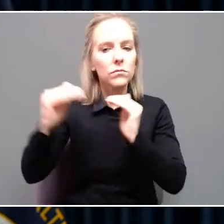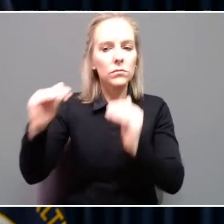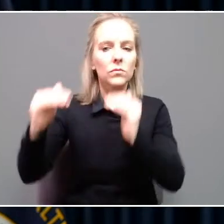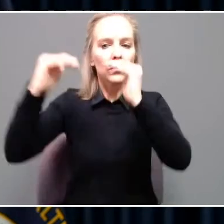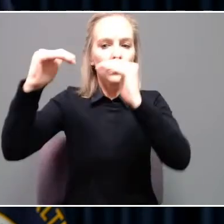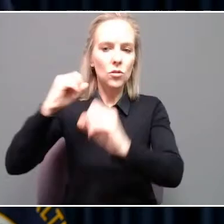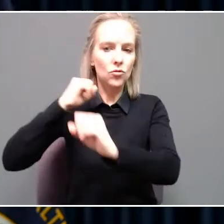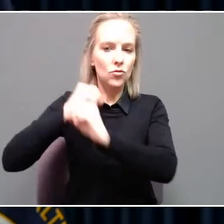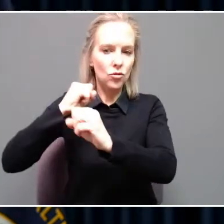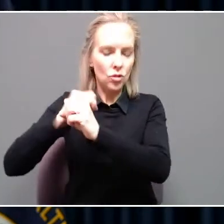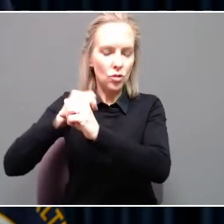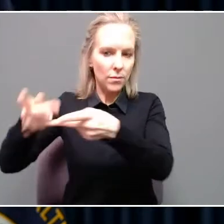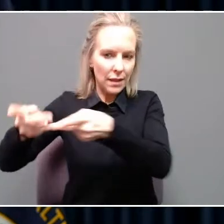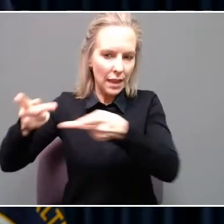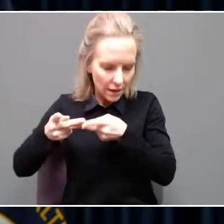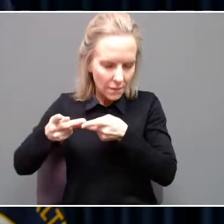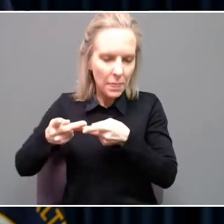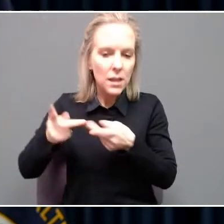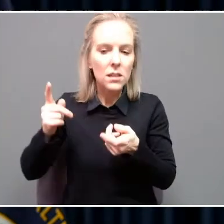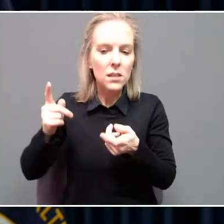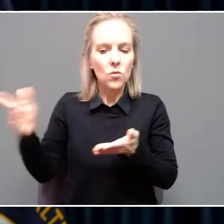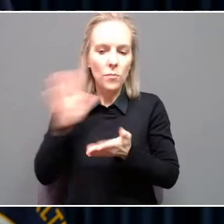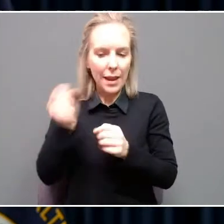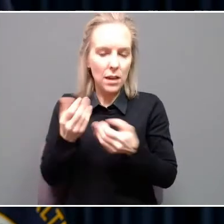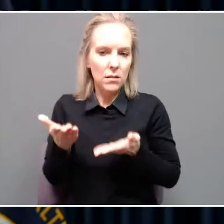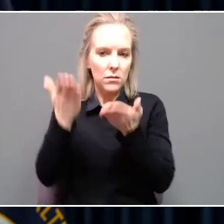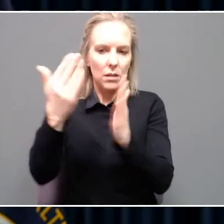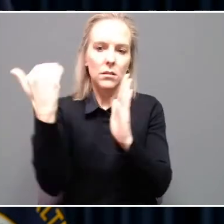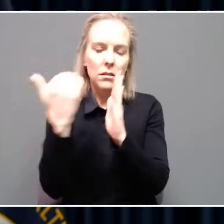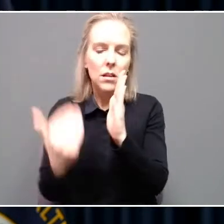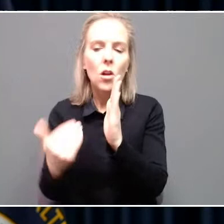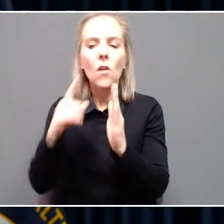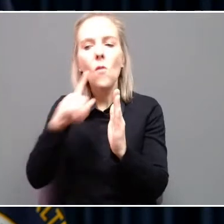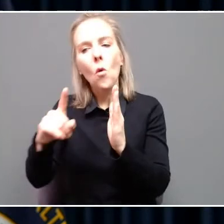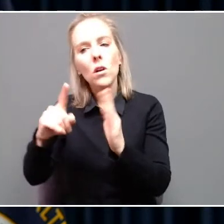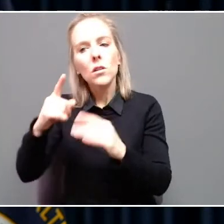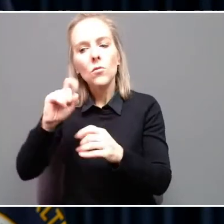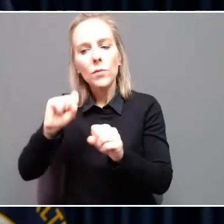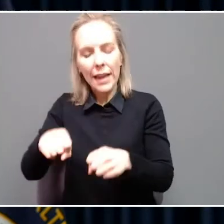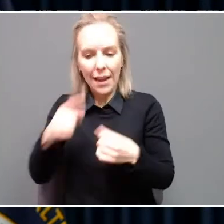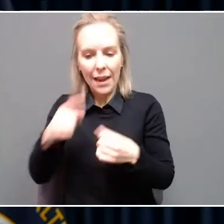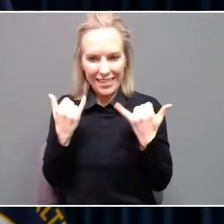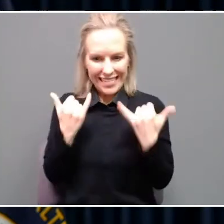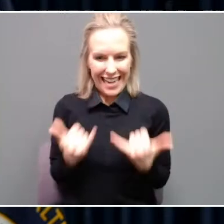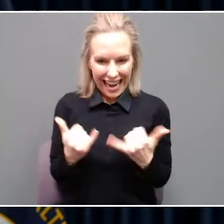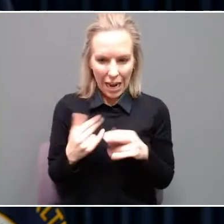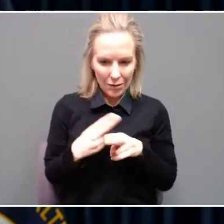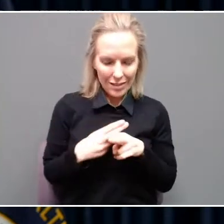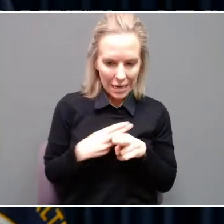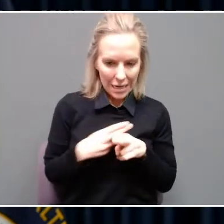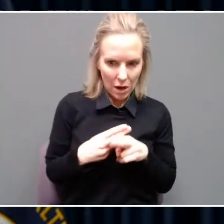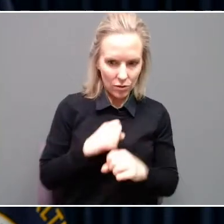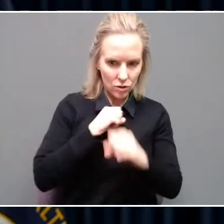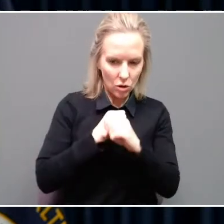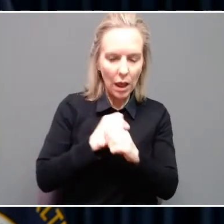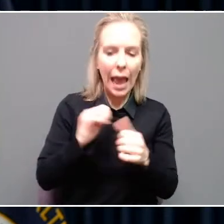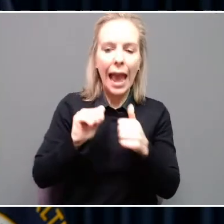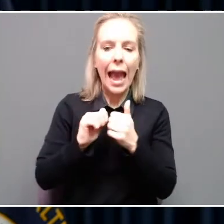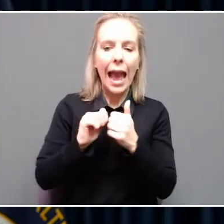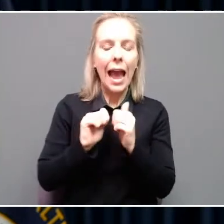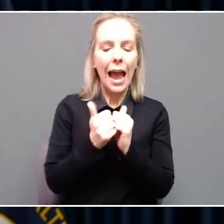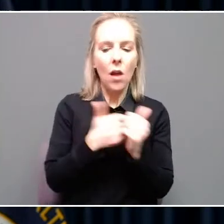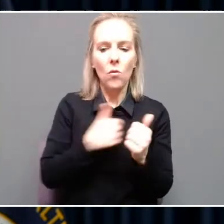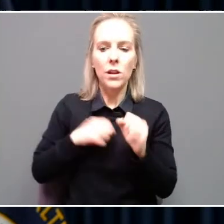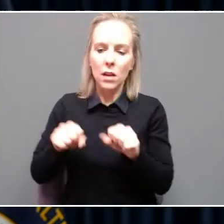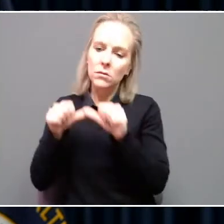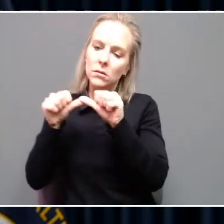suggested changes, both that we can make in the short term and those that we can make in the long term. And as being someone who has seen some of those